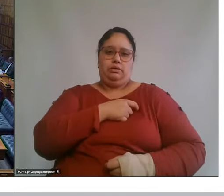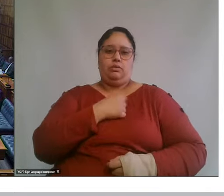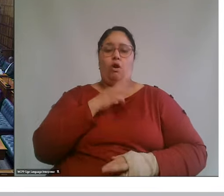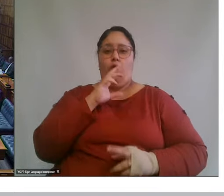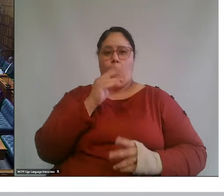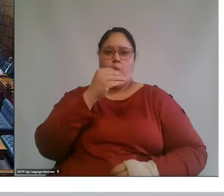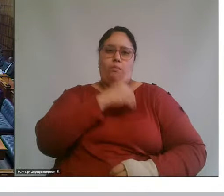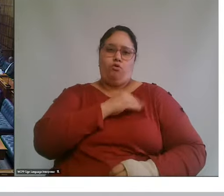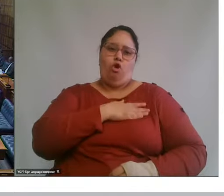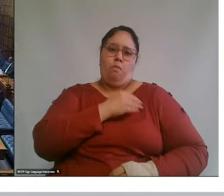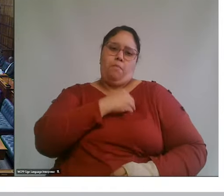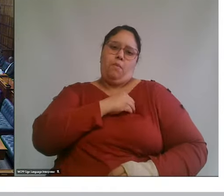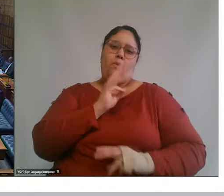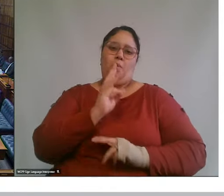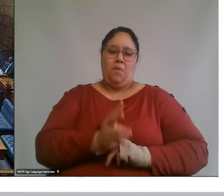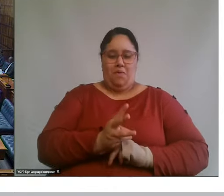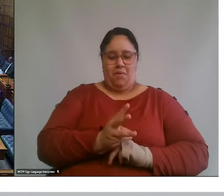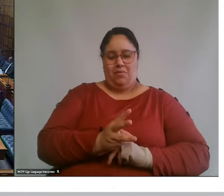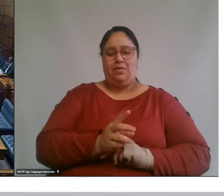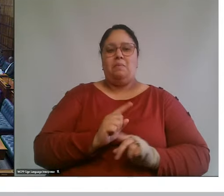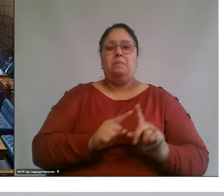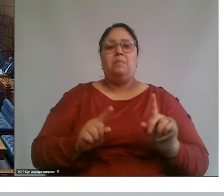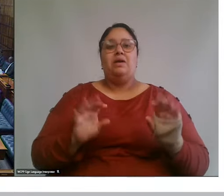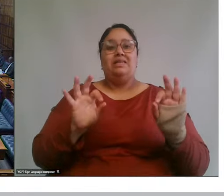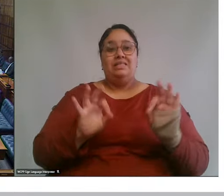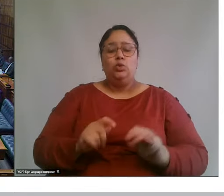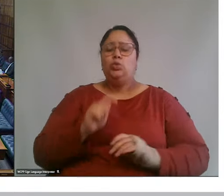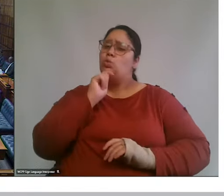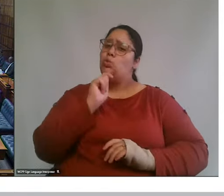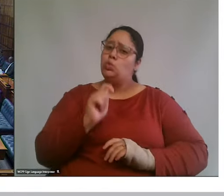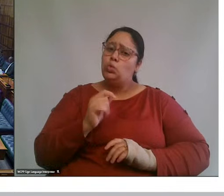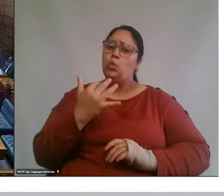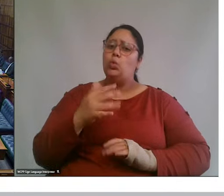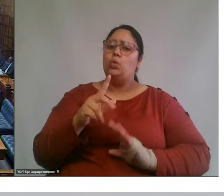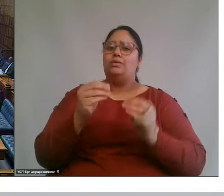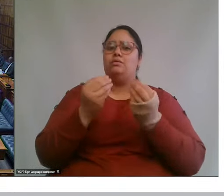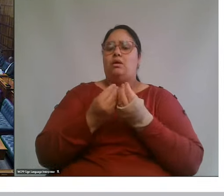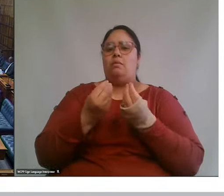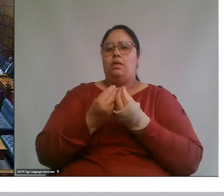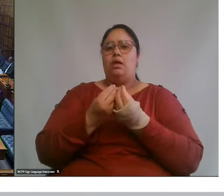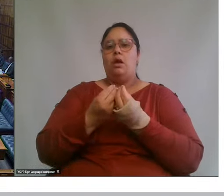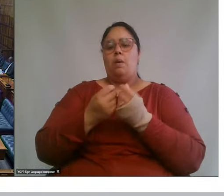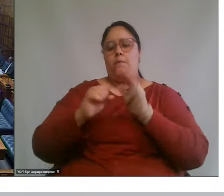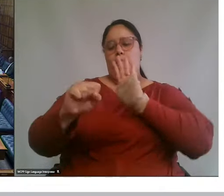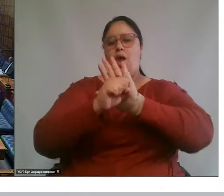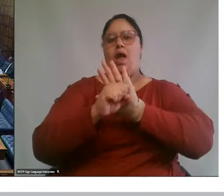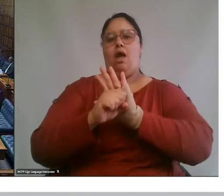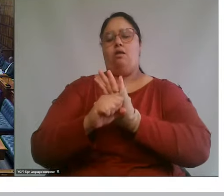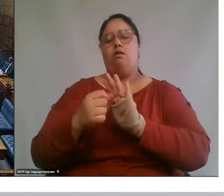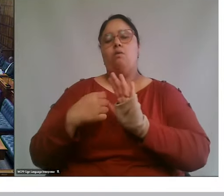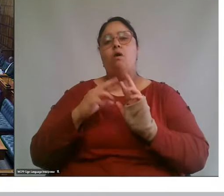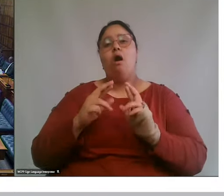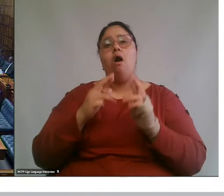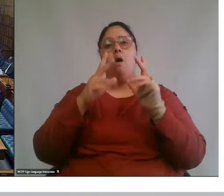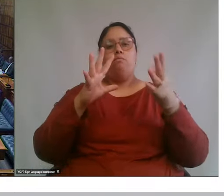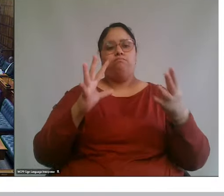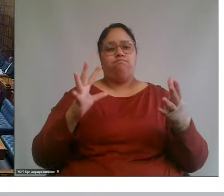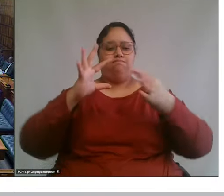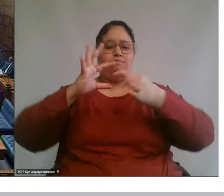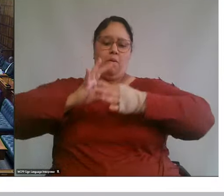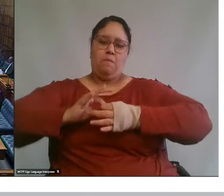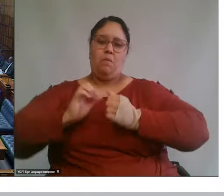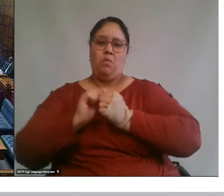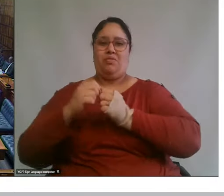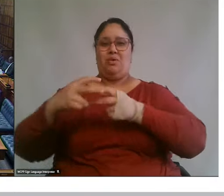wear as often as possible but it really is something it's a it's it's it's a brand that we're hoping to associate with